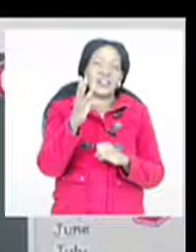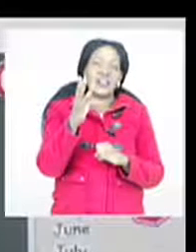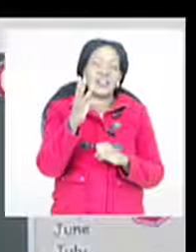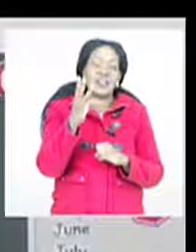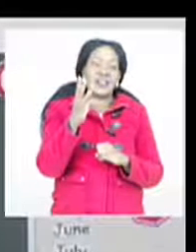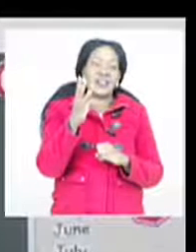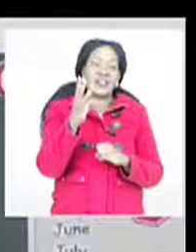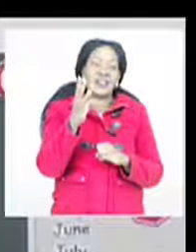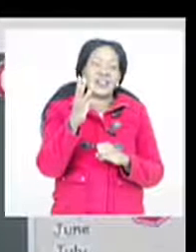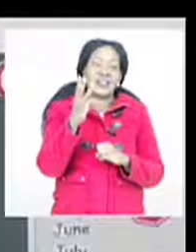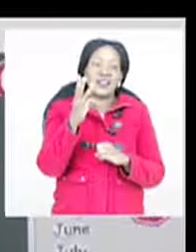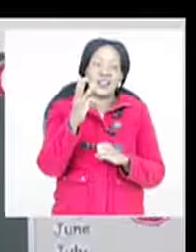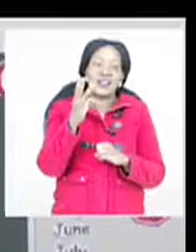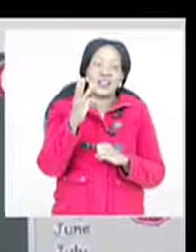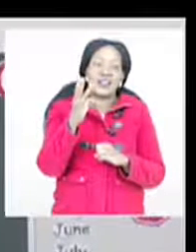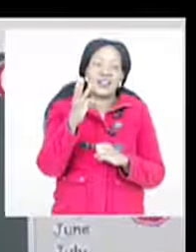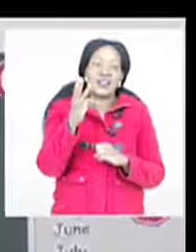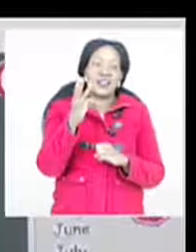3,